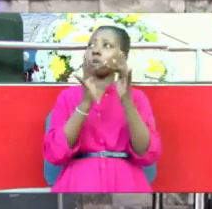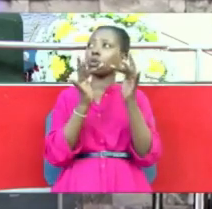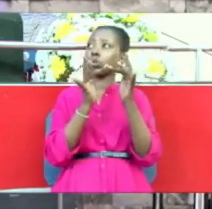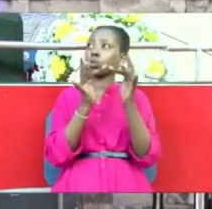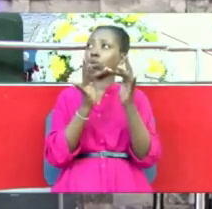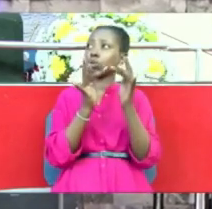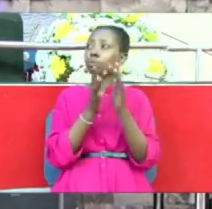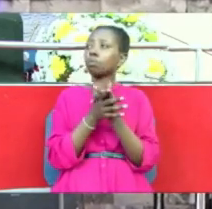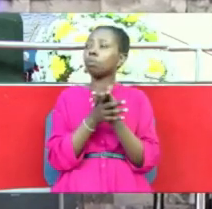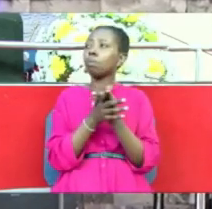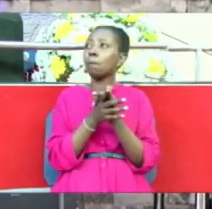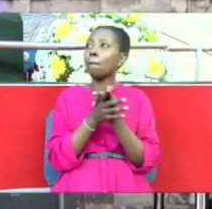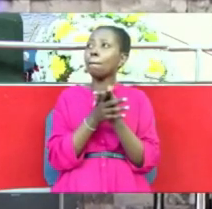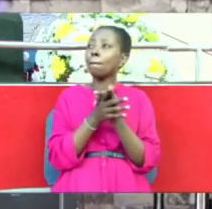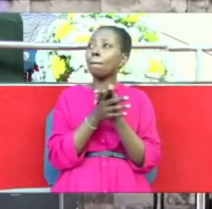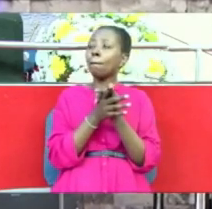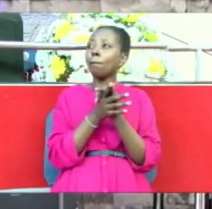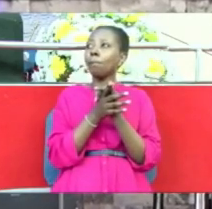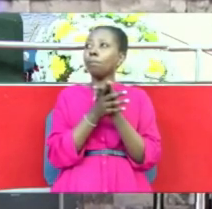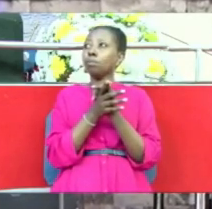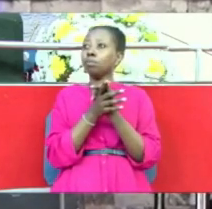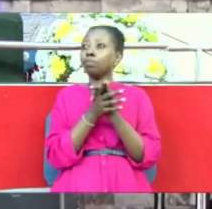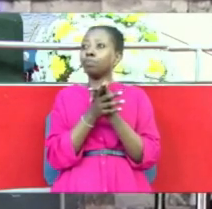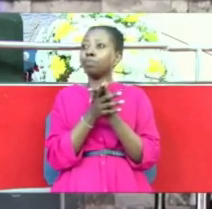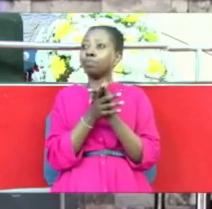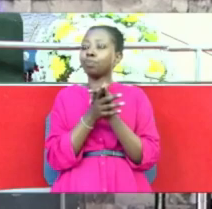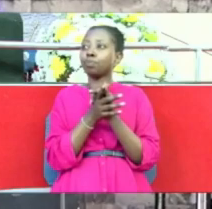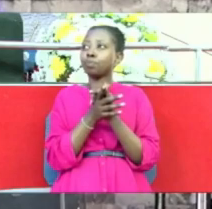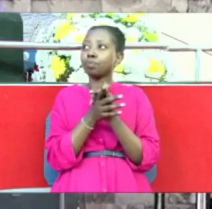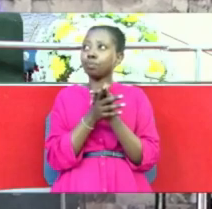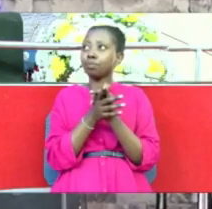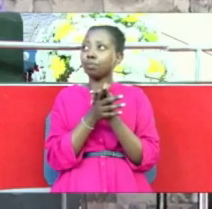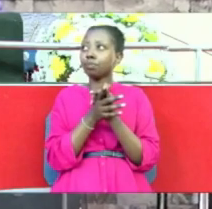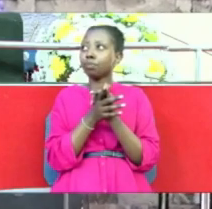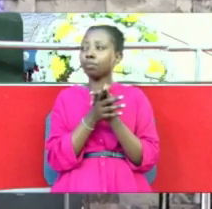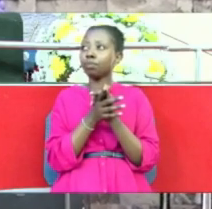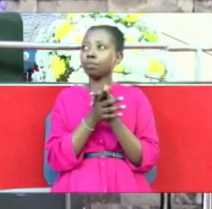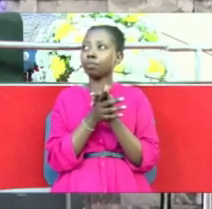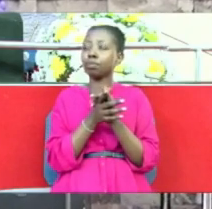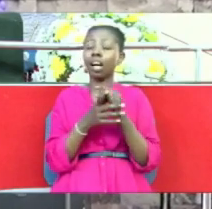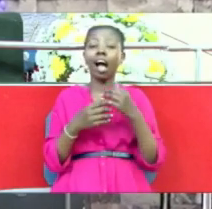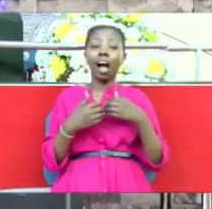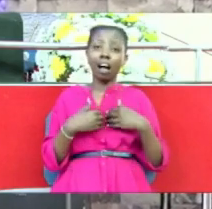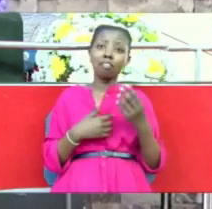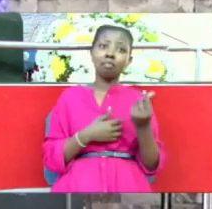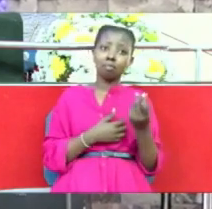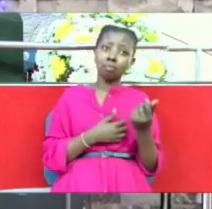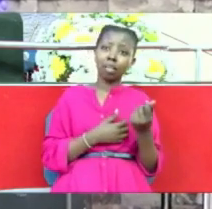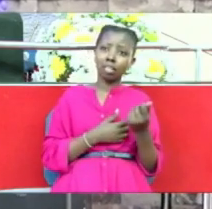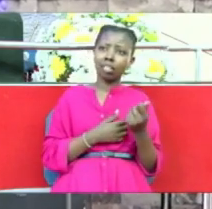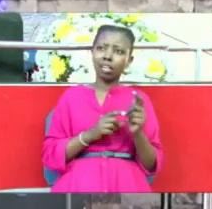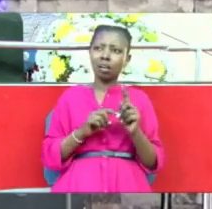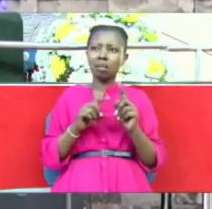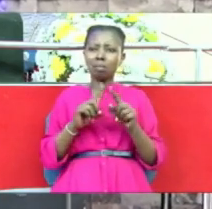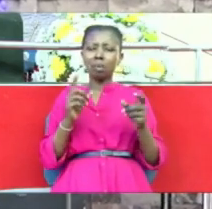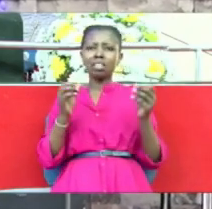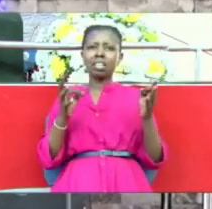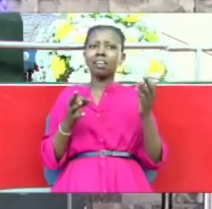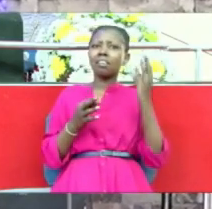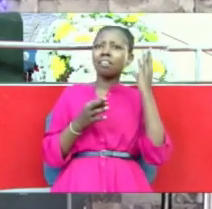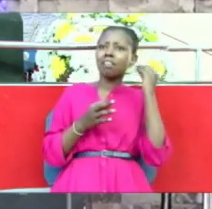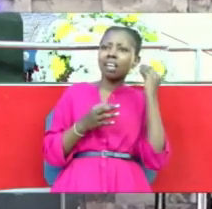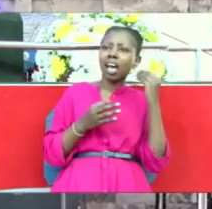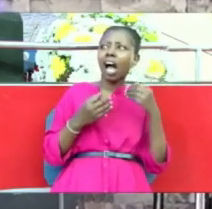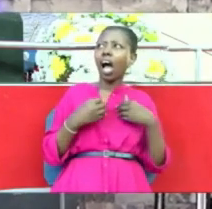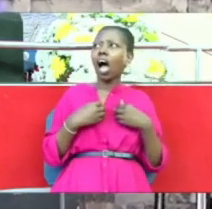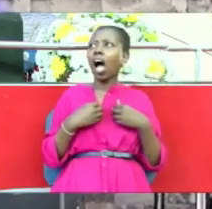wanatuona kwenye runinga. Amazing. Ajabu. And they have money. Na wana pesa. But if they hear there is a kiosk in